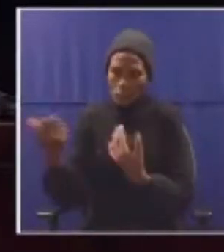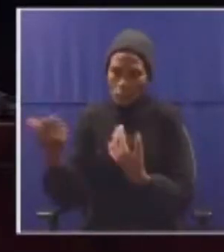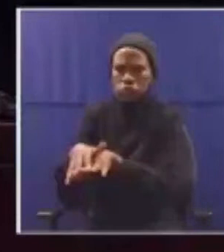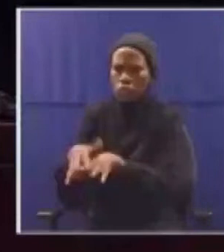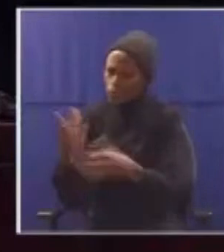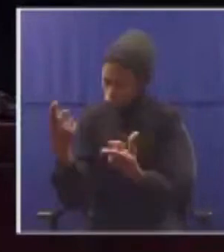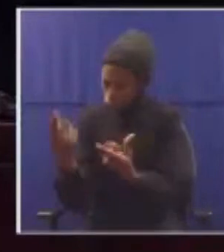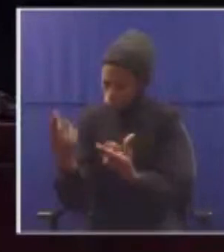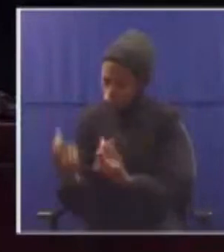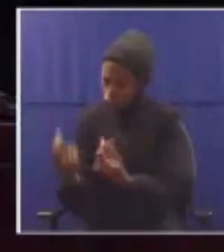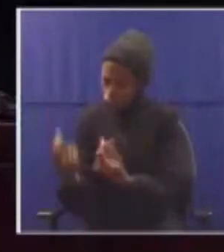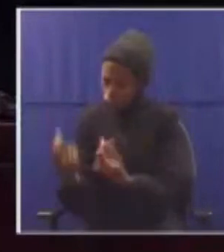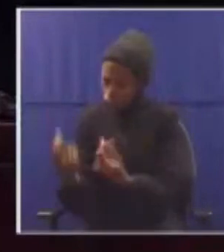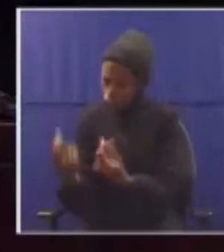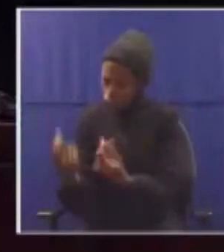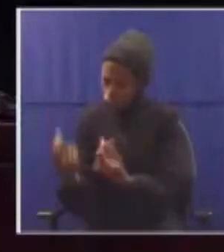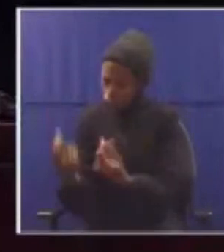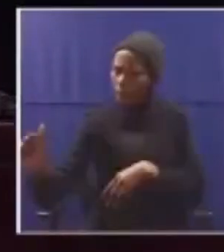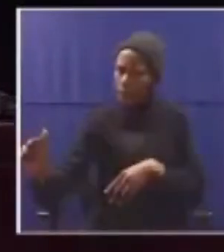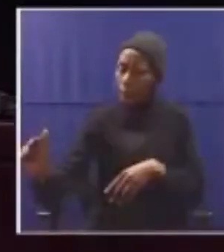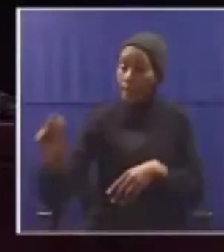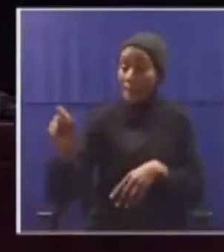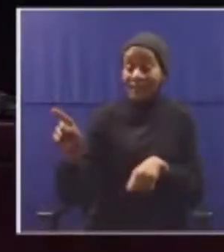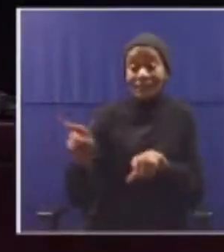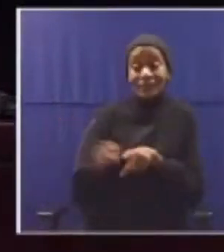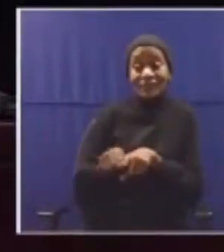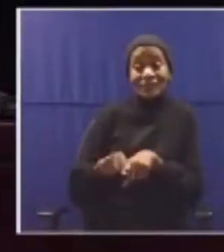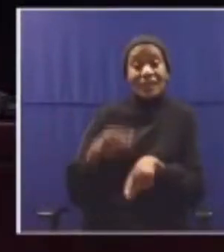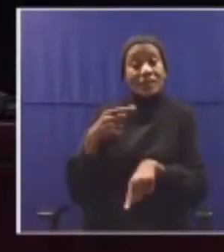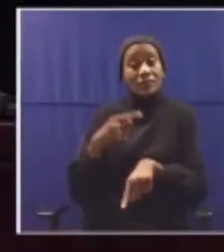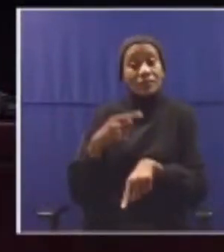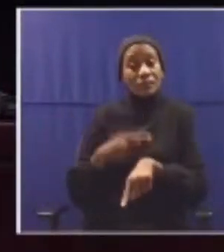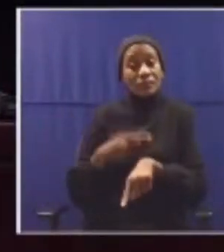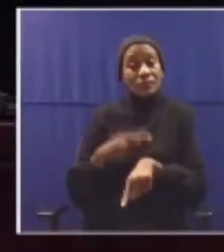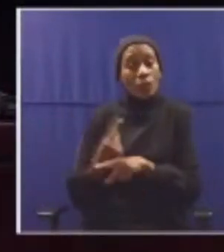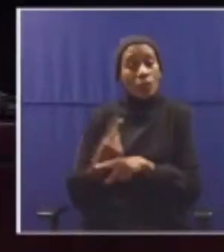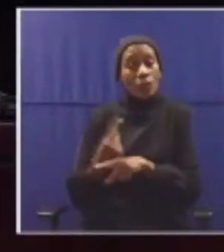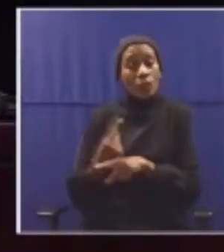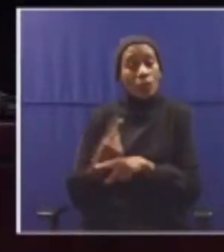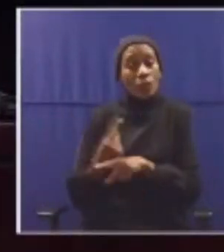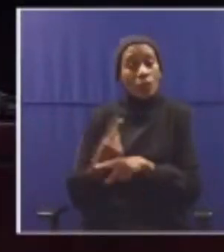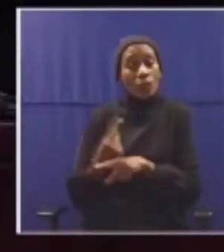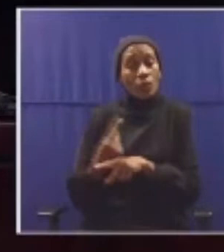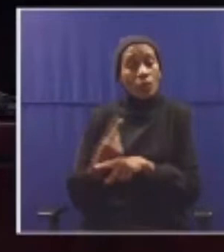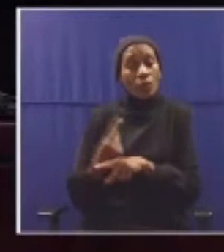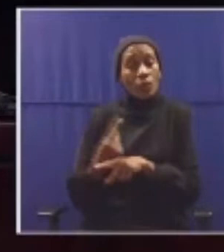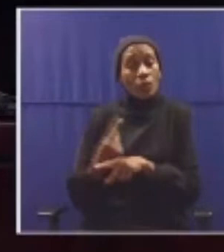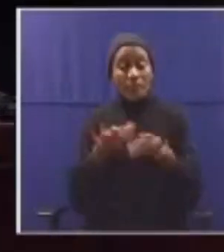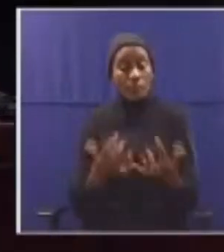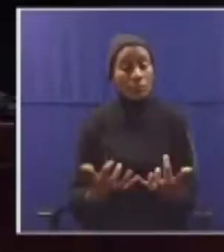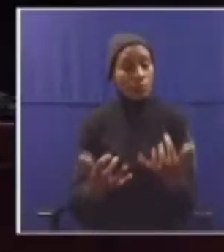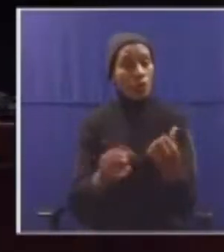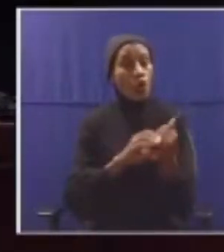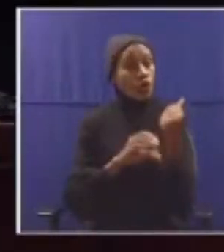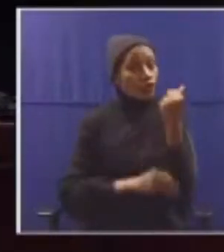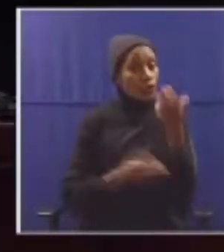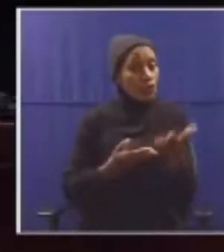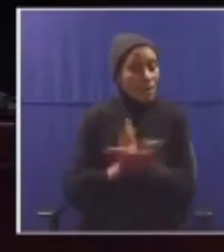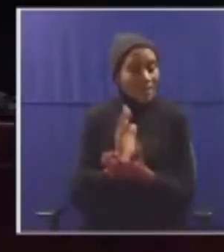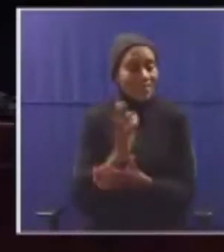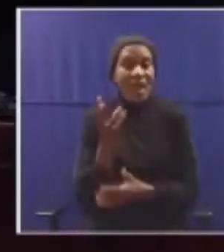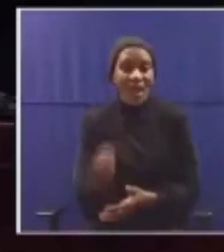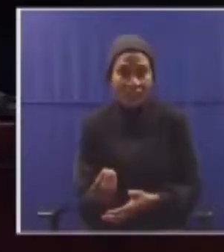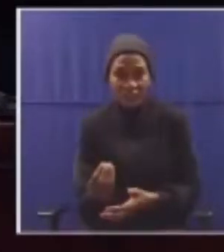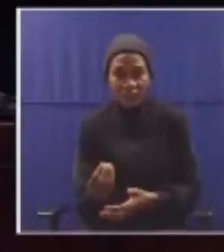do it in regard to the fact that people have constitutional rights. People must enjoy human